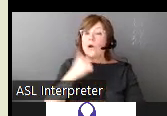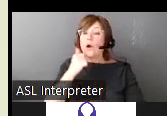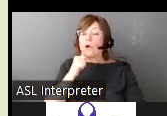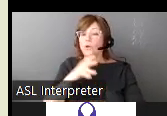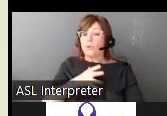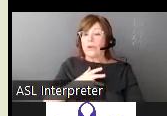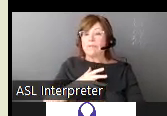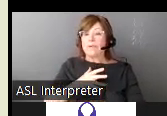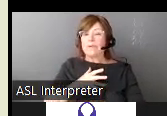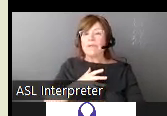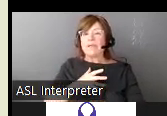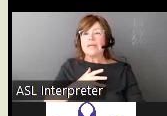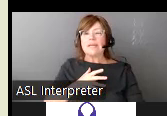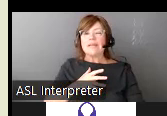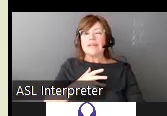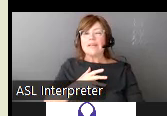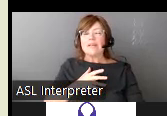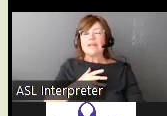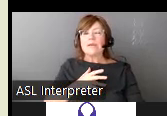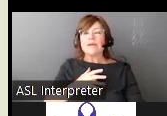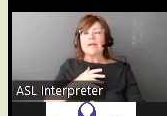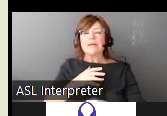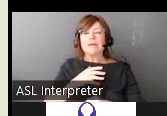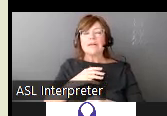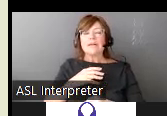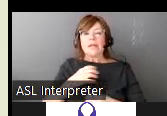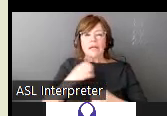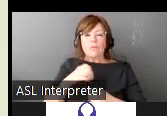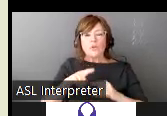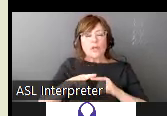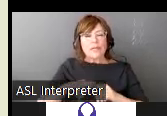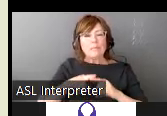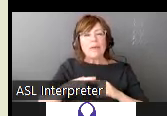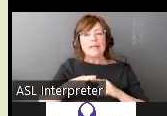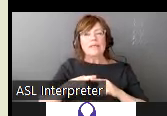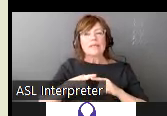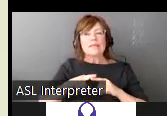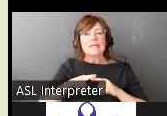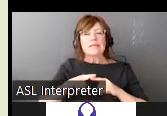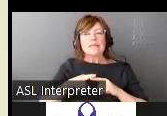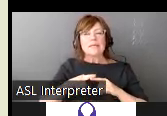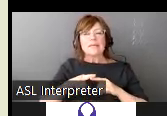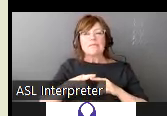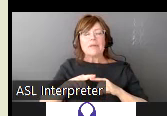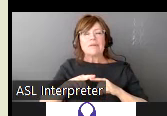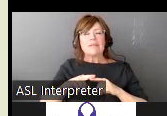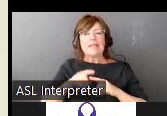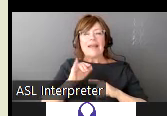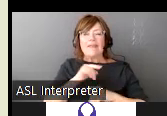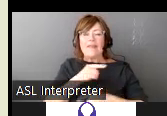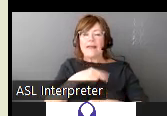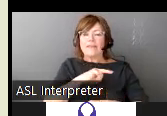gender, length of stay in Canada, and emotional dependence on caregivers as important risk factors, whereas